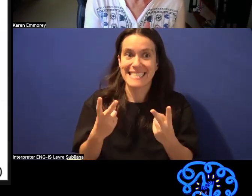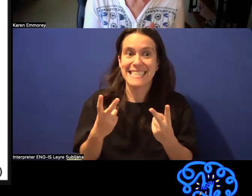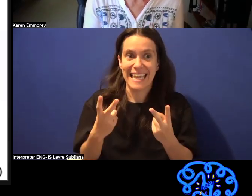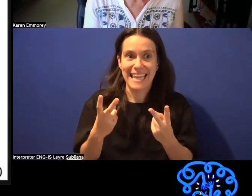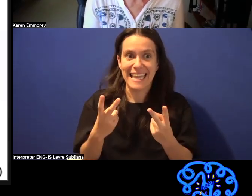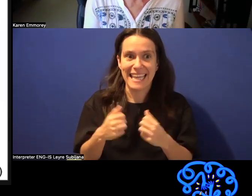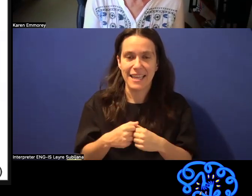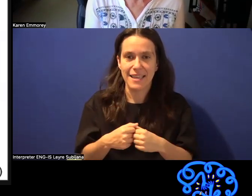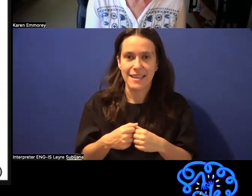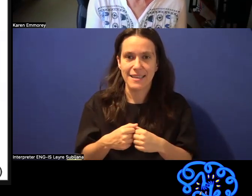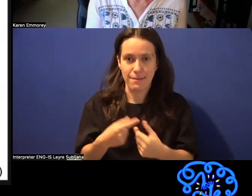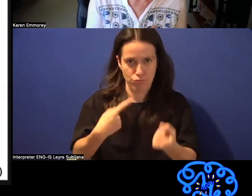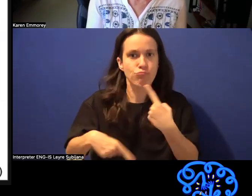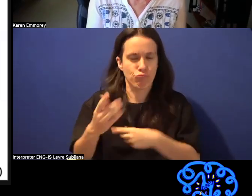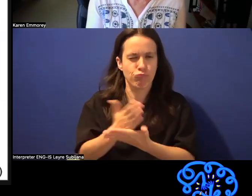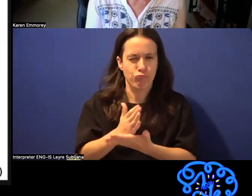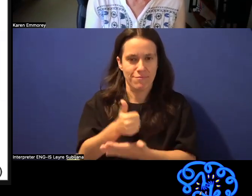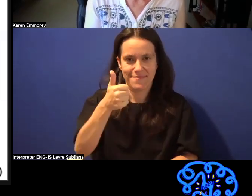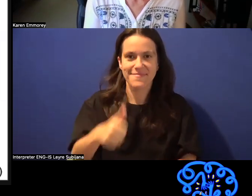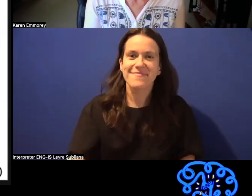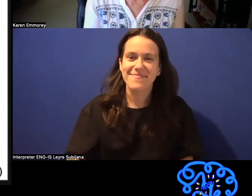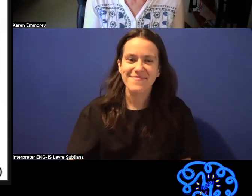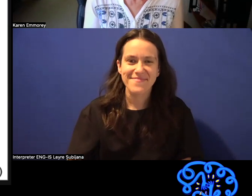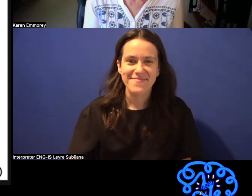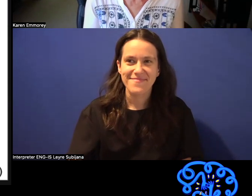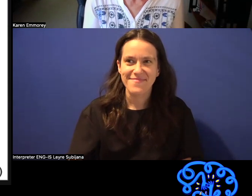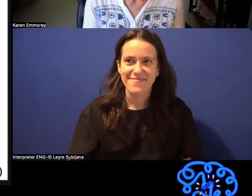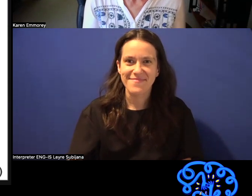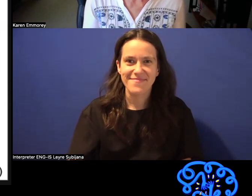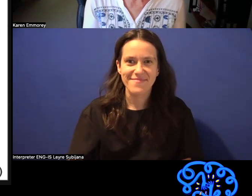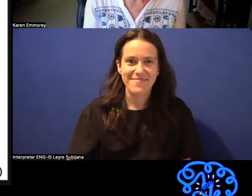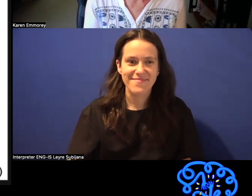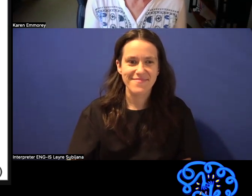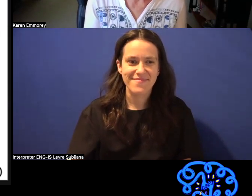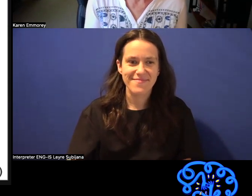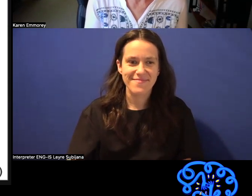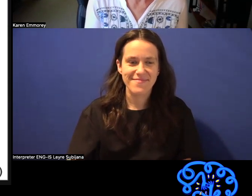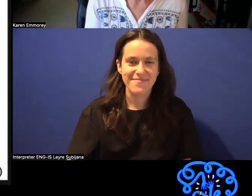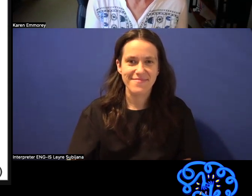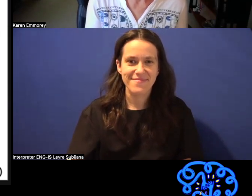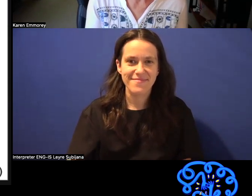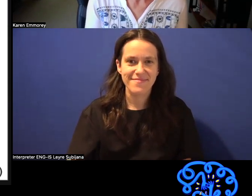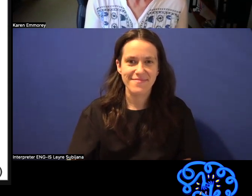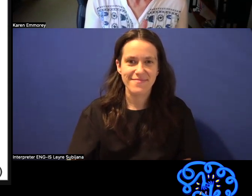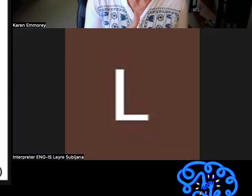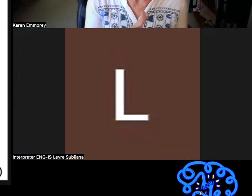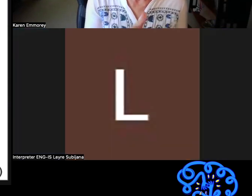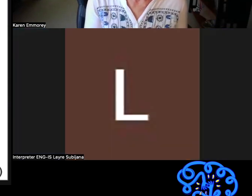iconicity relationships among signs that on their own are rated as low iconic.